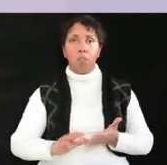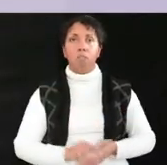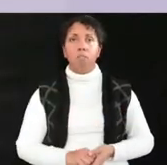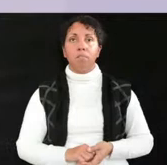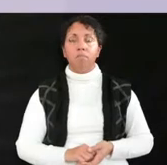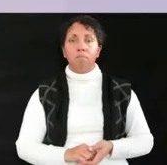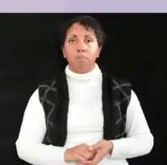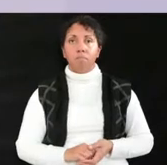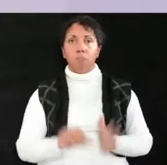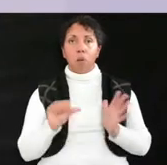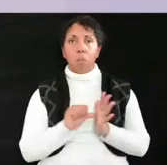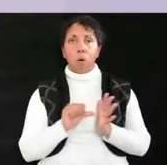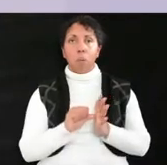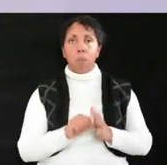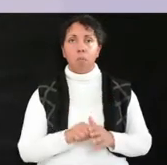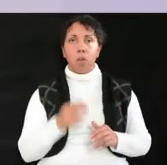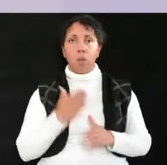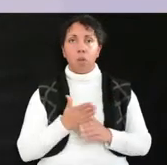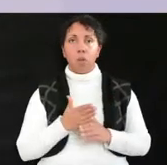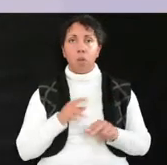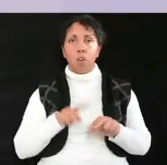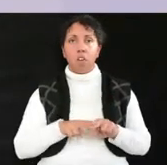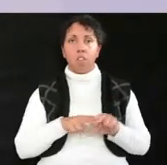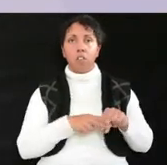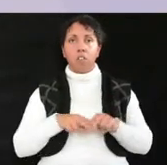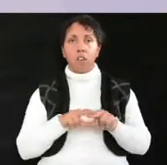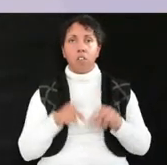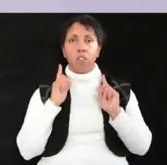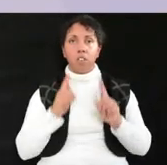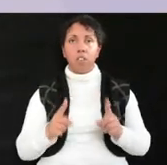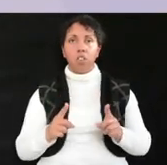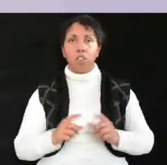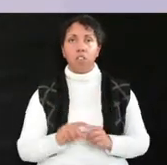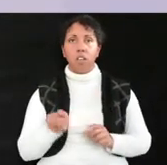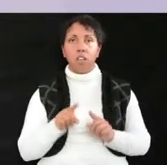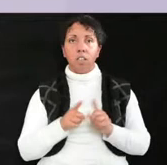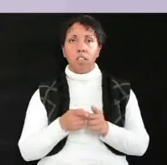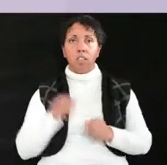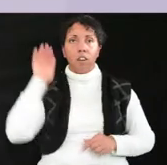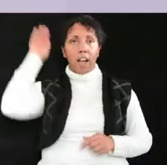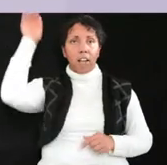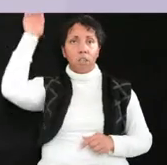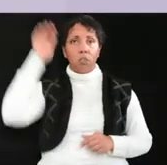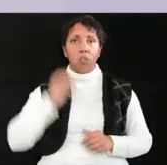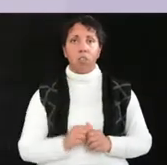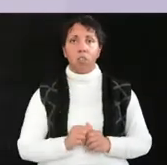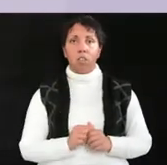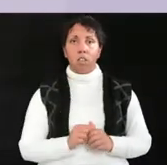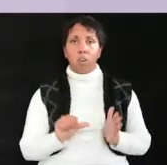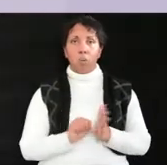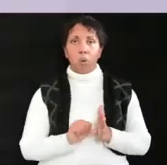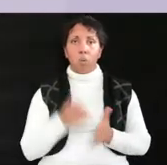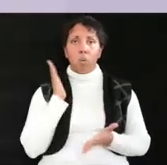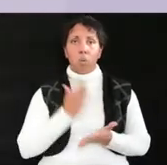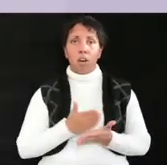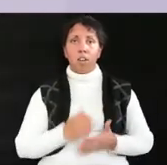problem, I work with foster carers, teachers, and other adults to help put things right and make